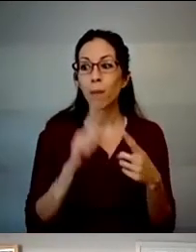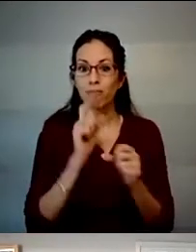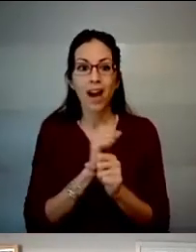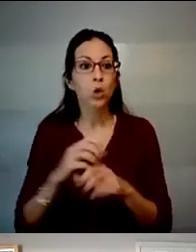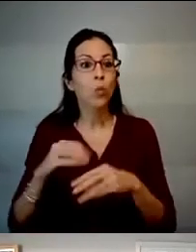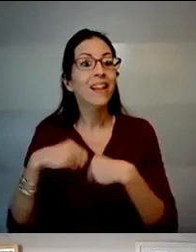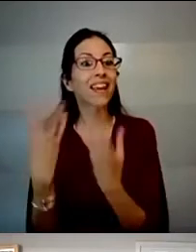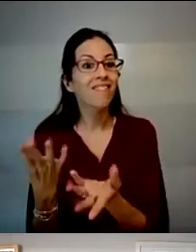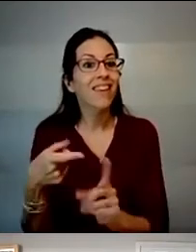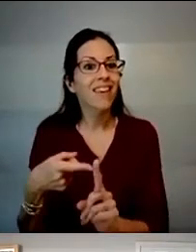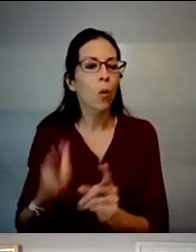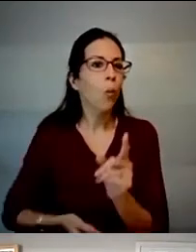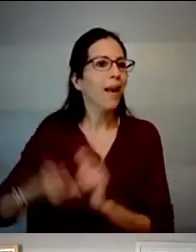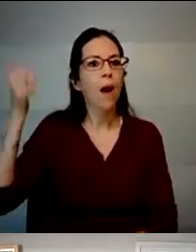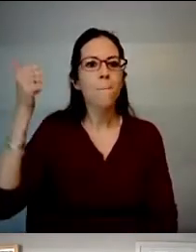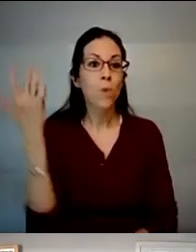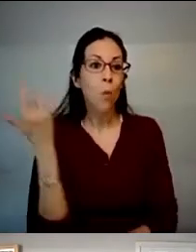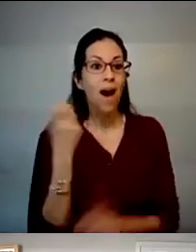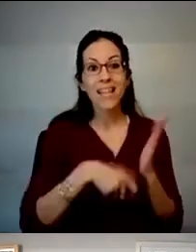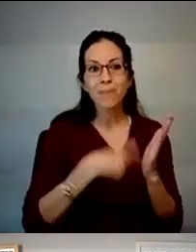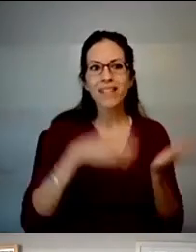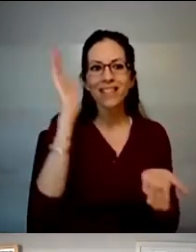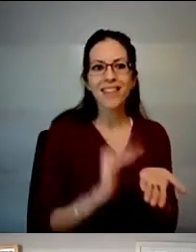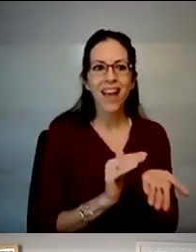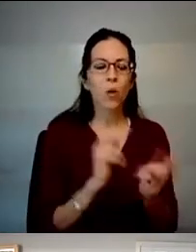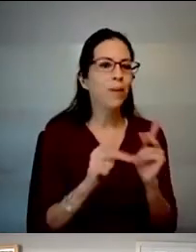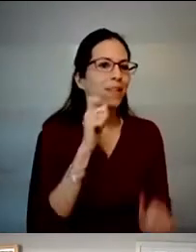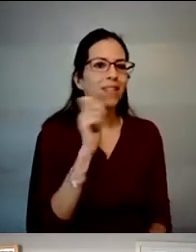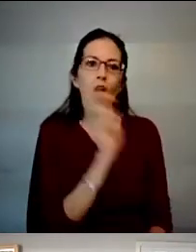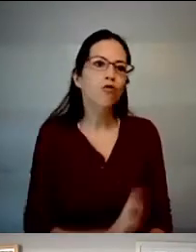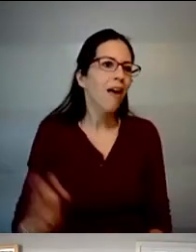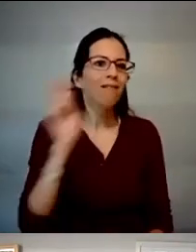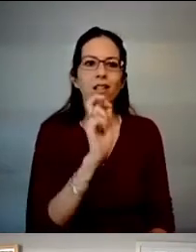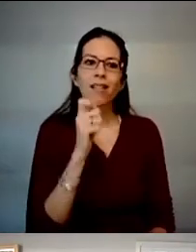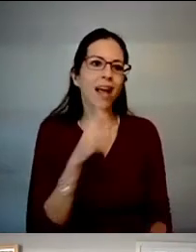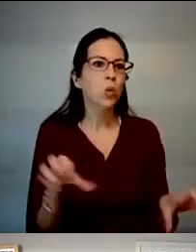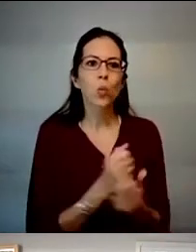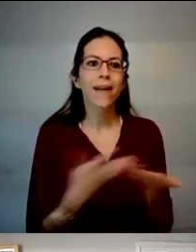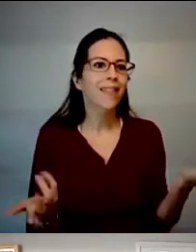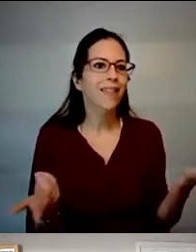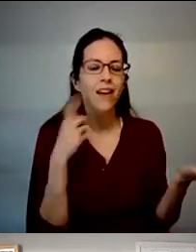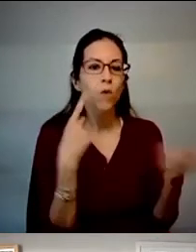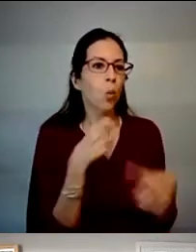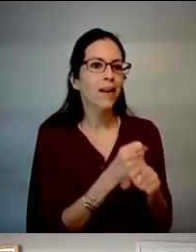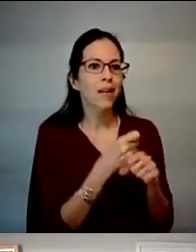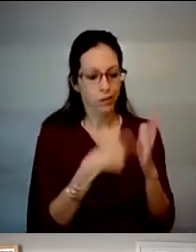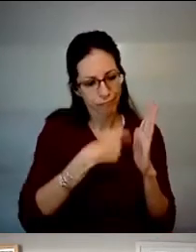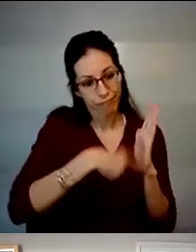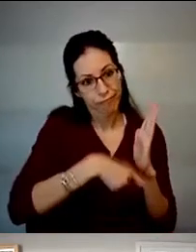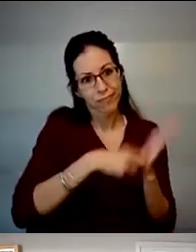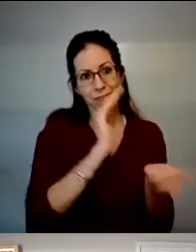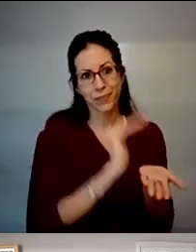up because their expenses were down. They weren't doing their trips and they figured, what should we do? Should we build it up for next year? Or we could, you know, give it. And with some of the stuff that were going